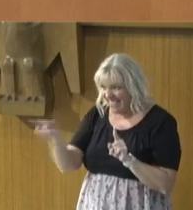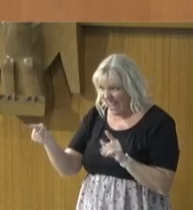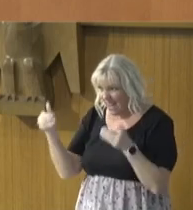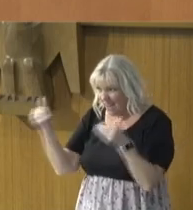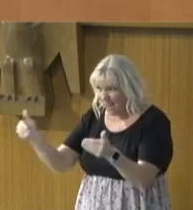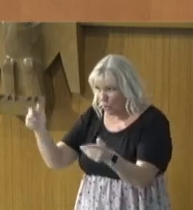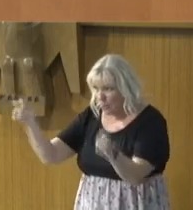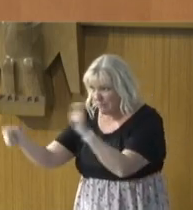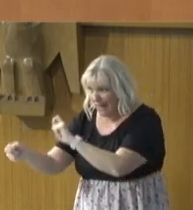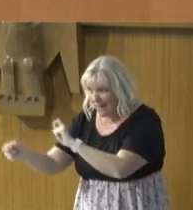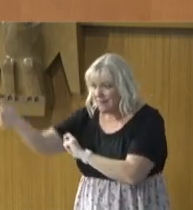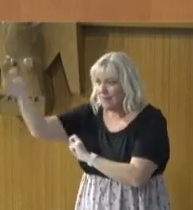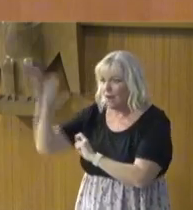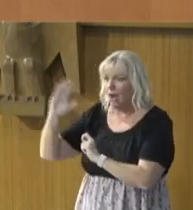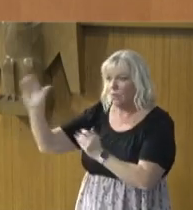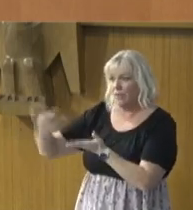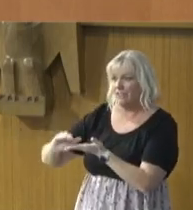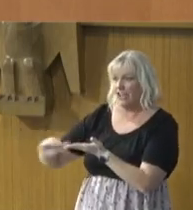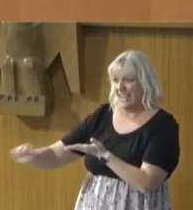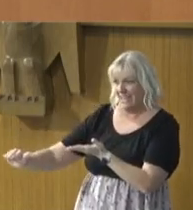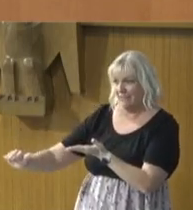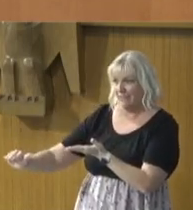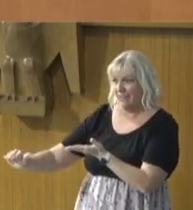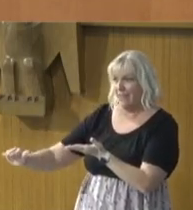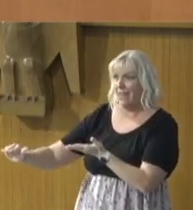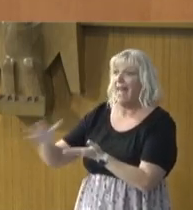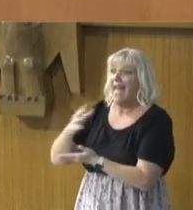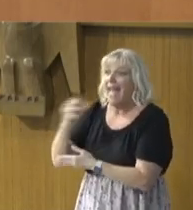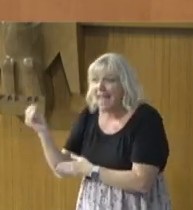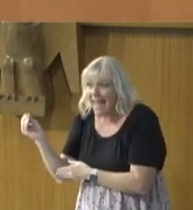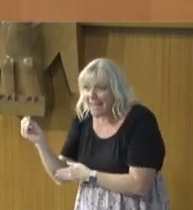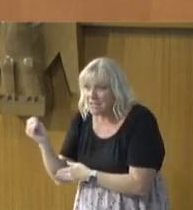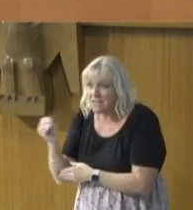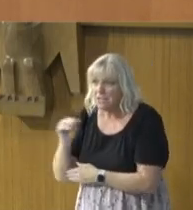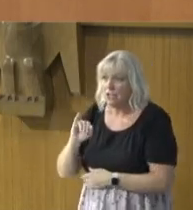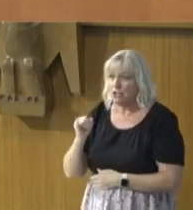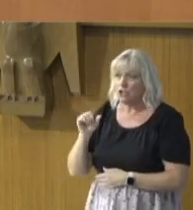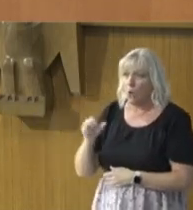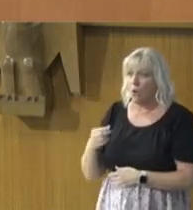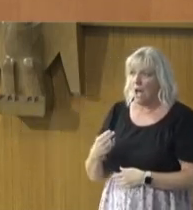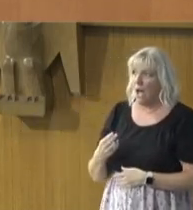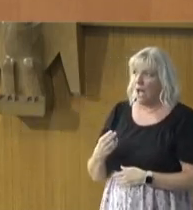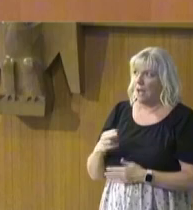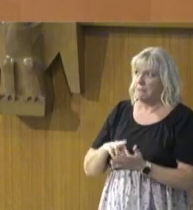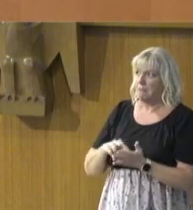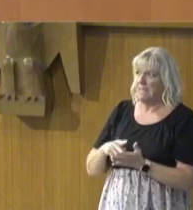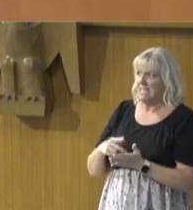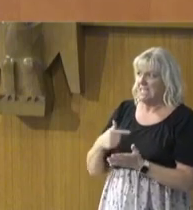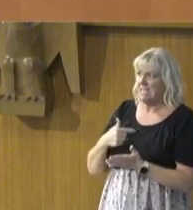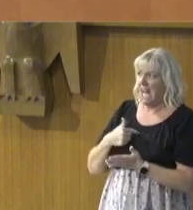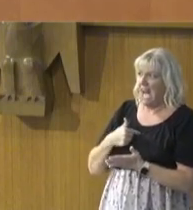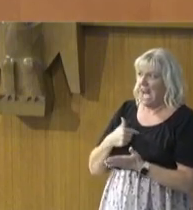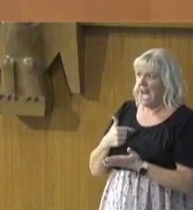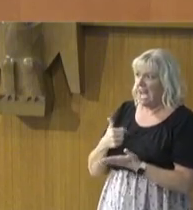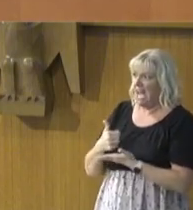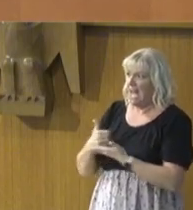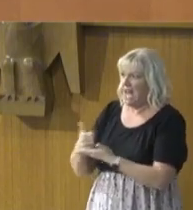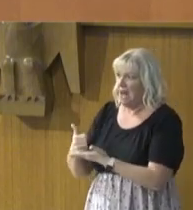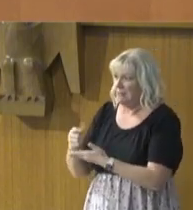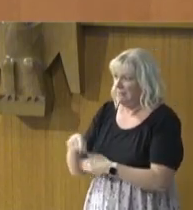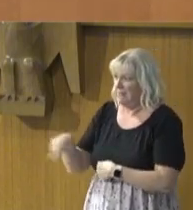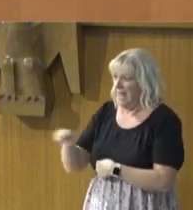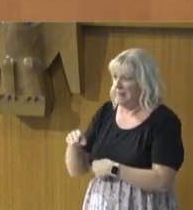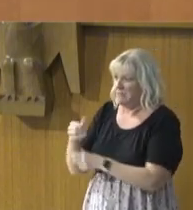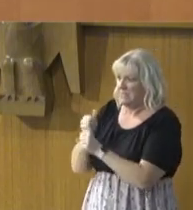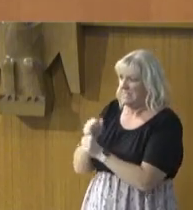God will forgive them. And then Jonah will have become a complicit instrument of God's grace to people